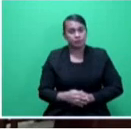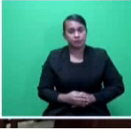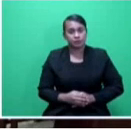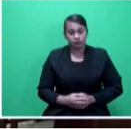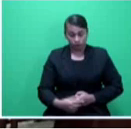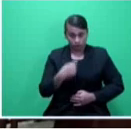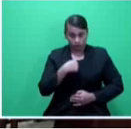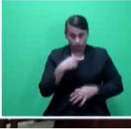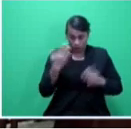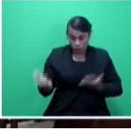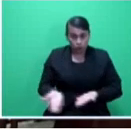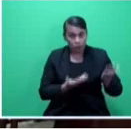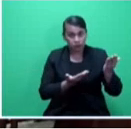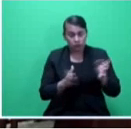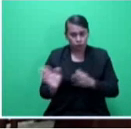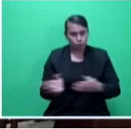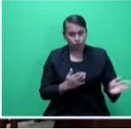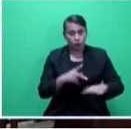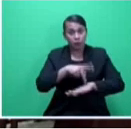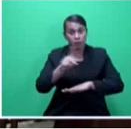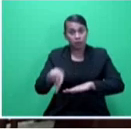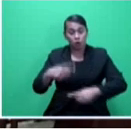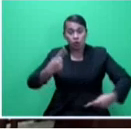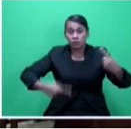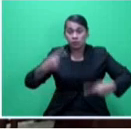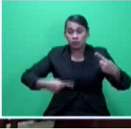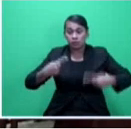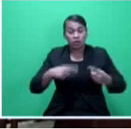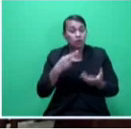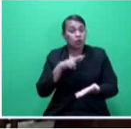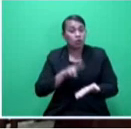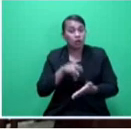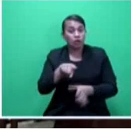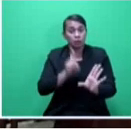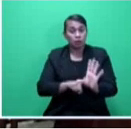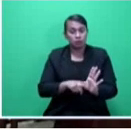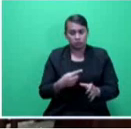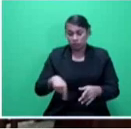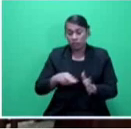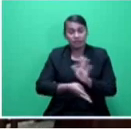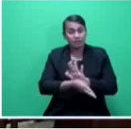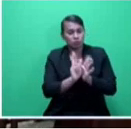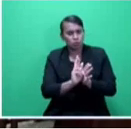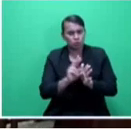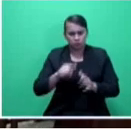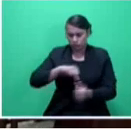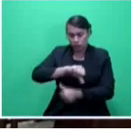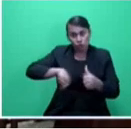Parliament debates the report on annual review of Fiji Association of Sports and National Olympic